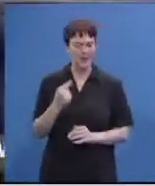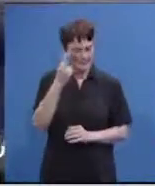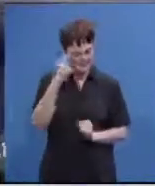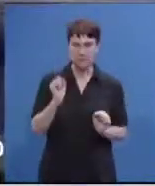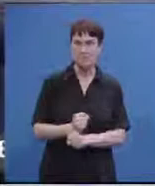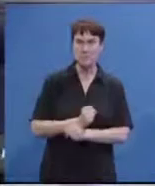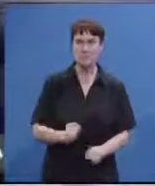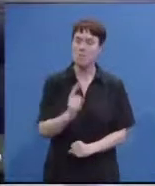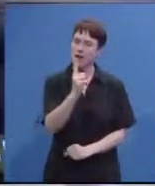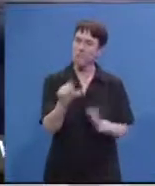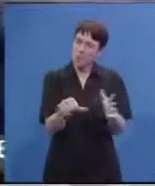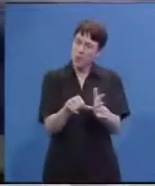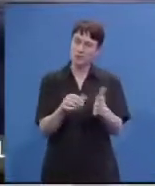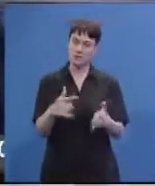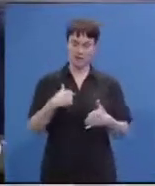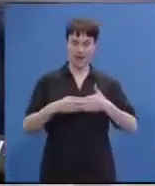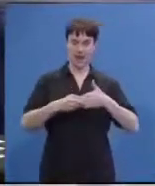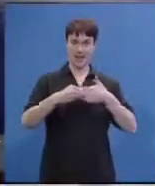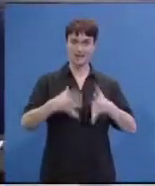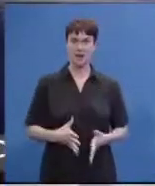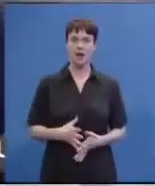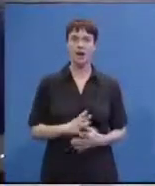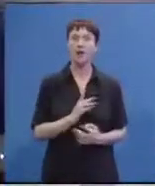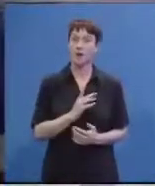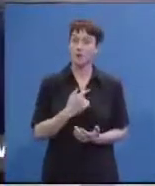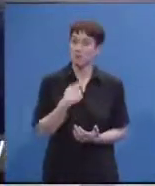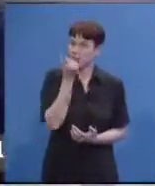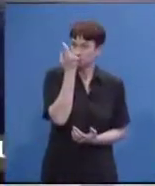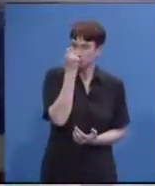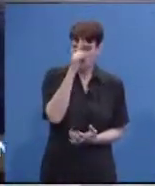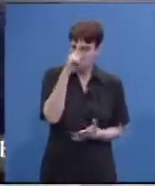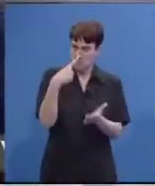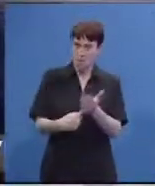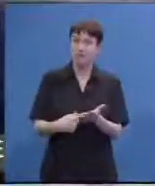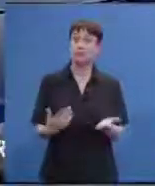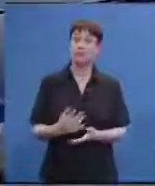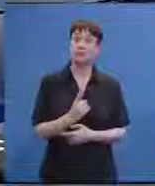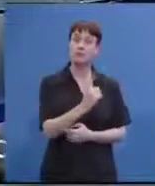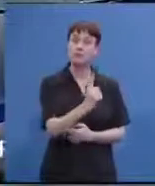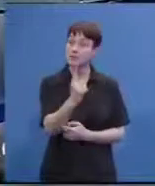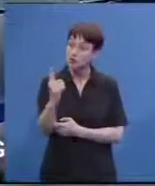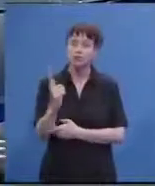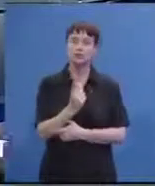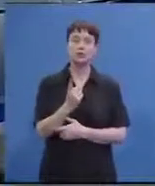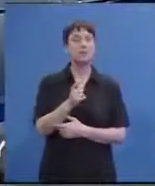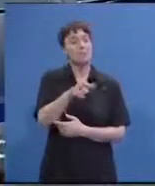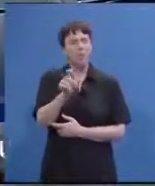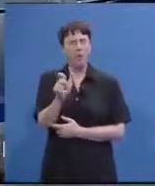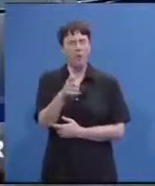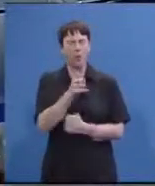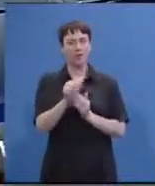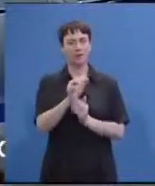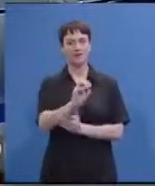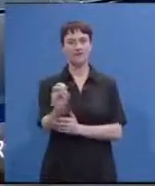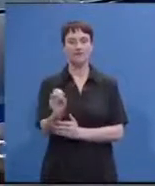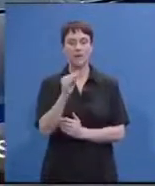is leaders, because I believe that each and every one of us, we've got leadership qualities in us. But the only thing that we can do and